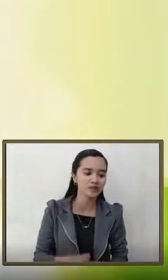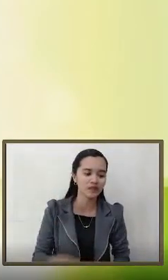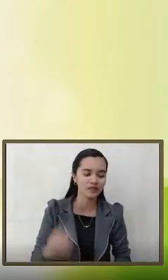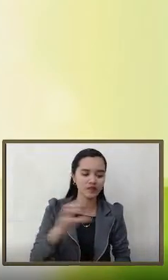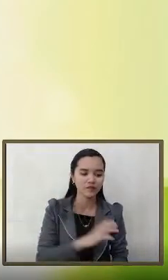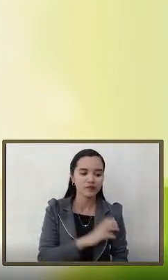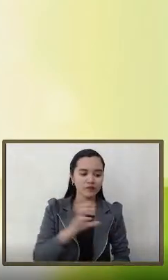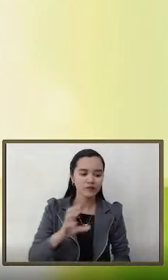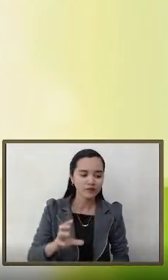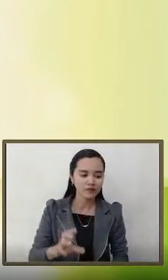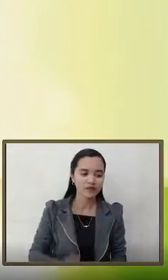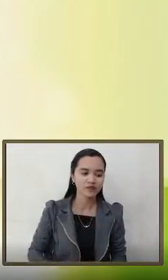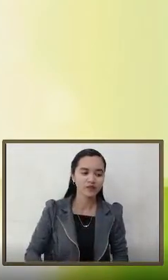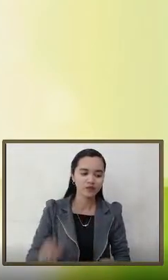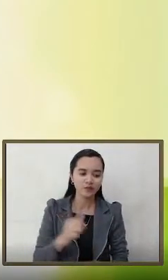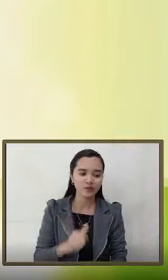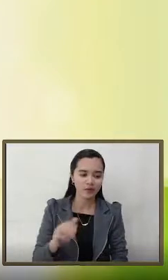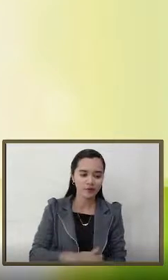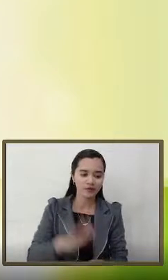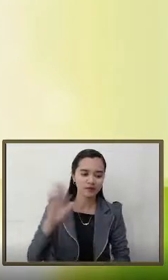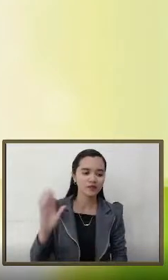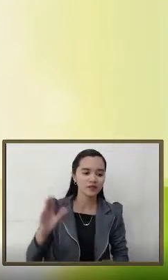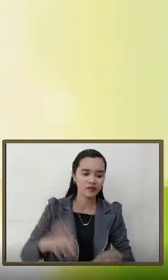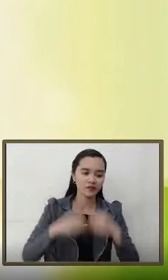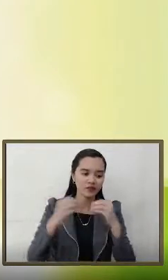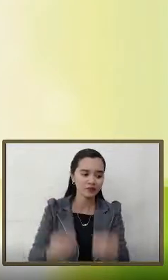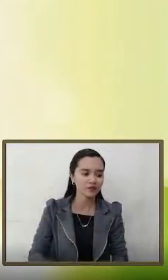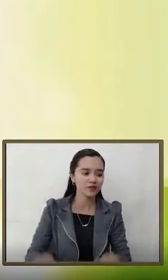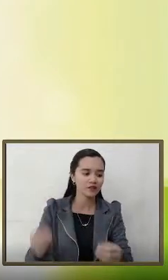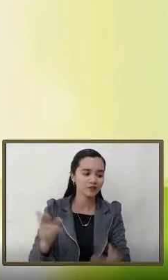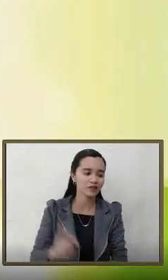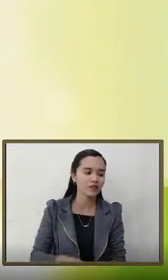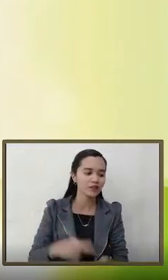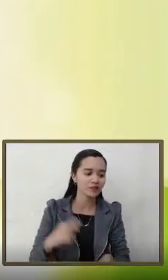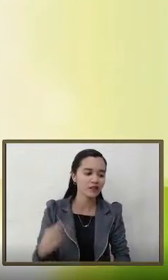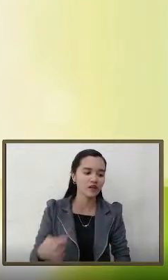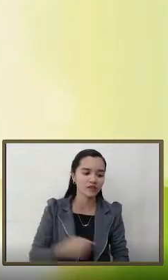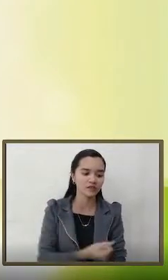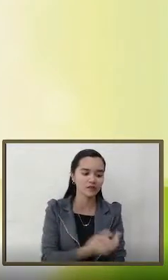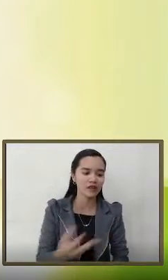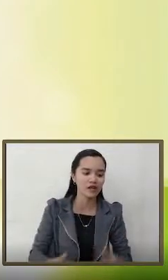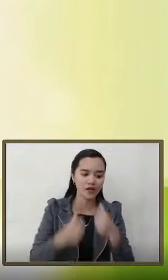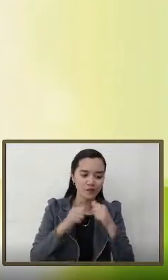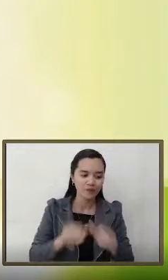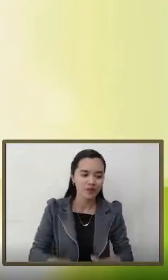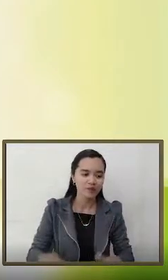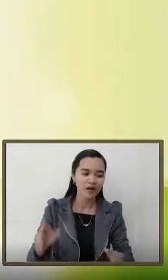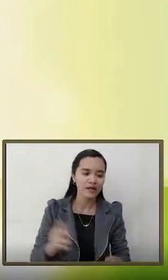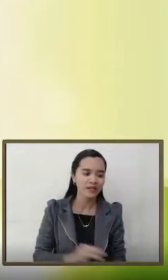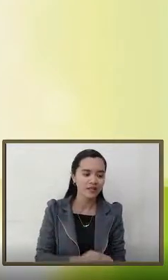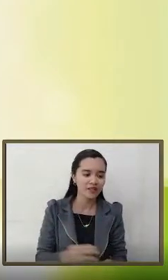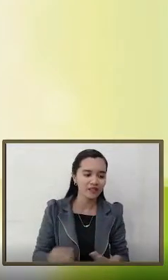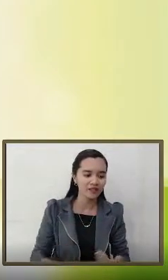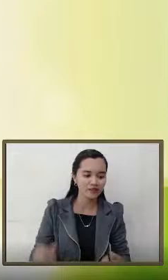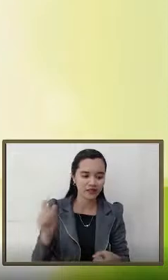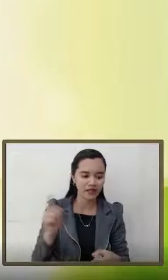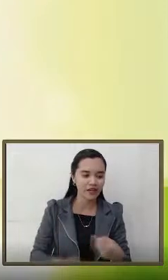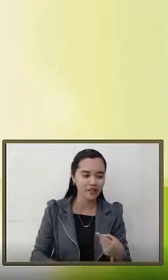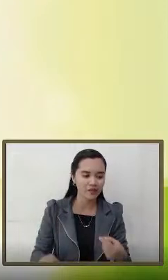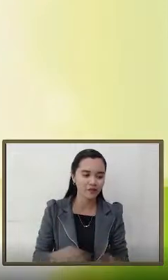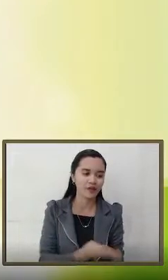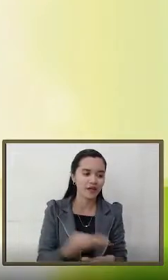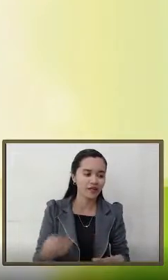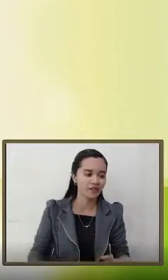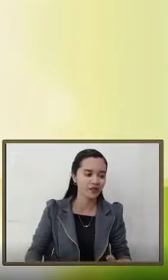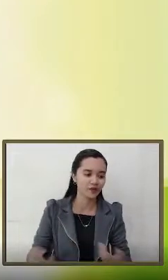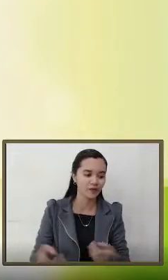his wealth untold. Count your many blessings money cannot buy, your reward in heaven nor